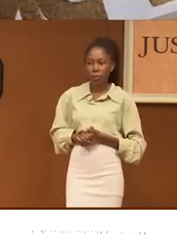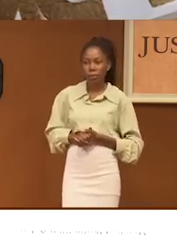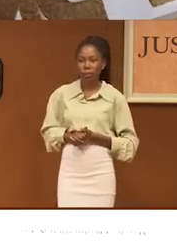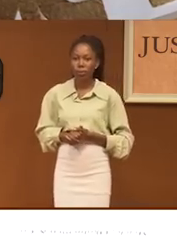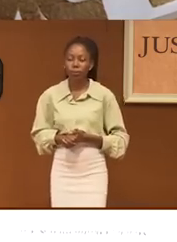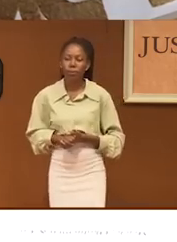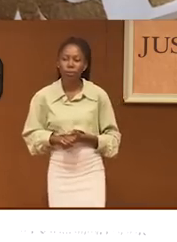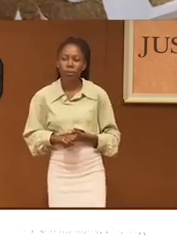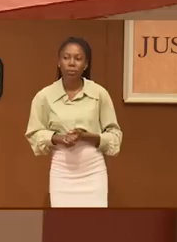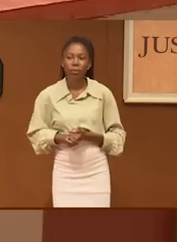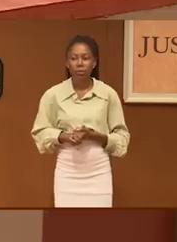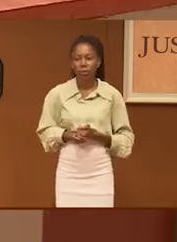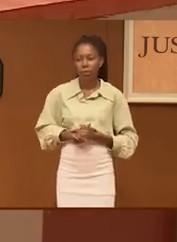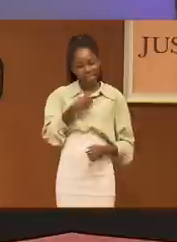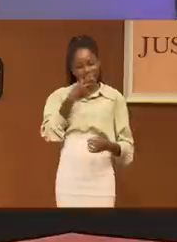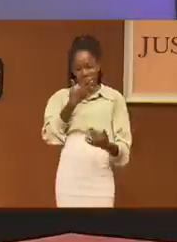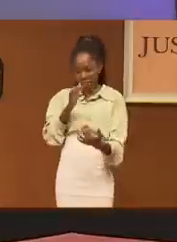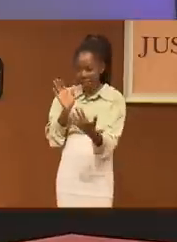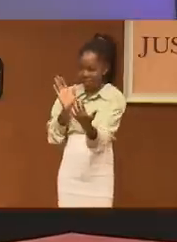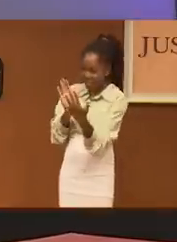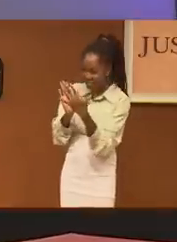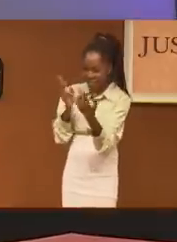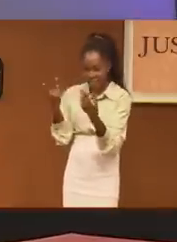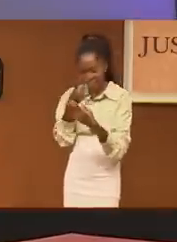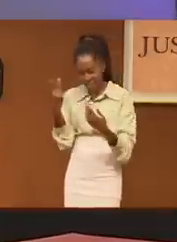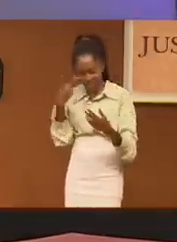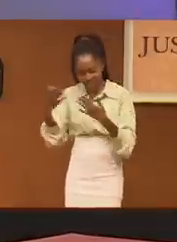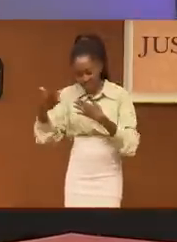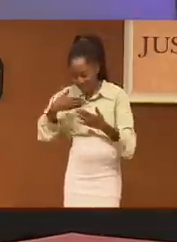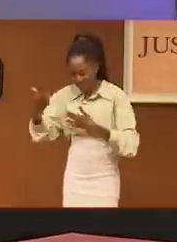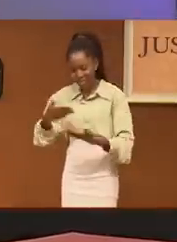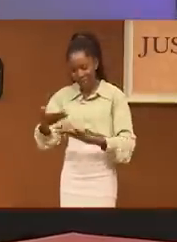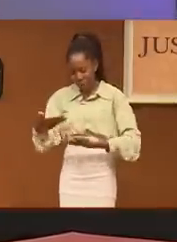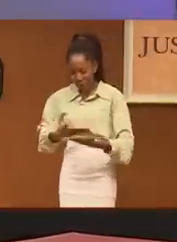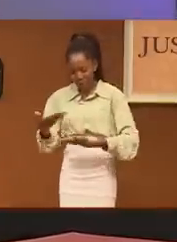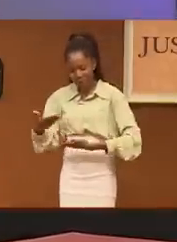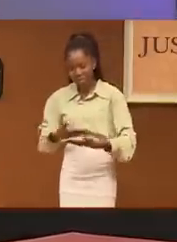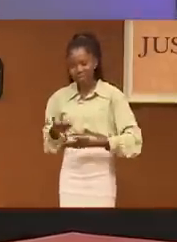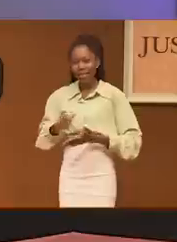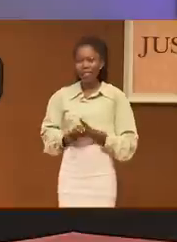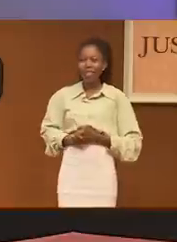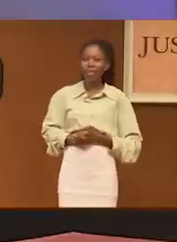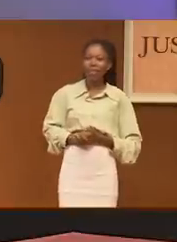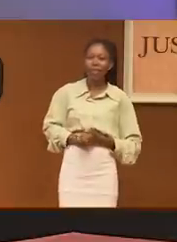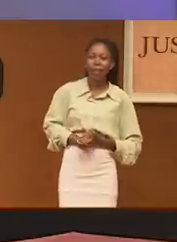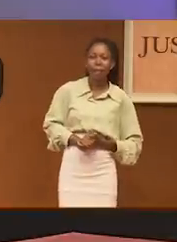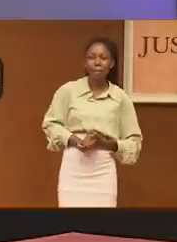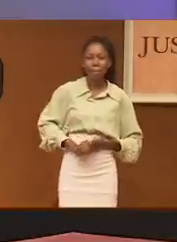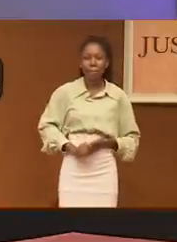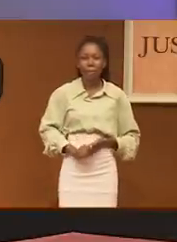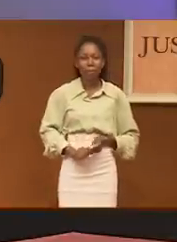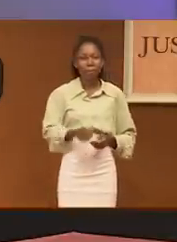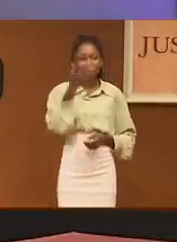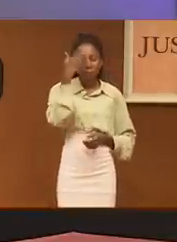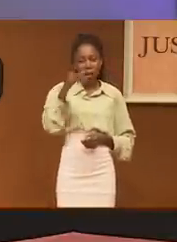the only one that can do that. Sir. My honor, I told her that from the beginning, if I take you to court, you are going to pay